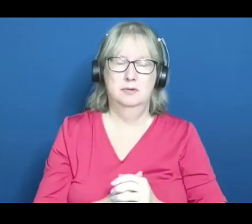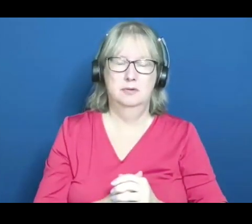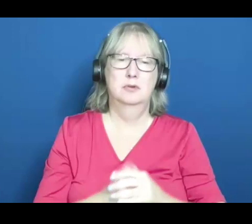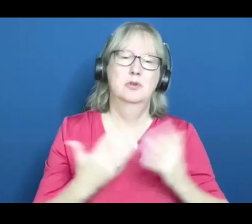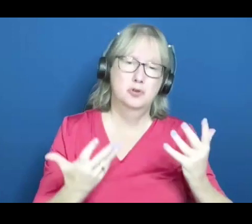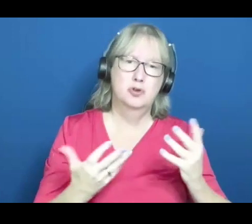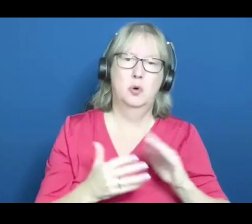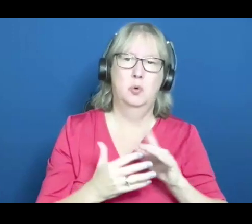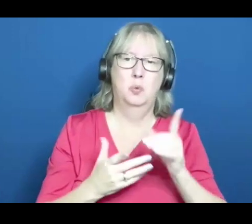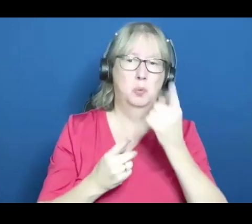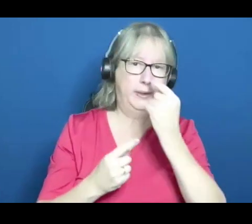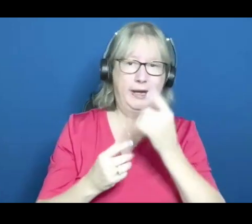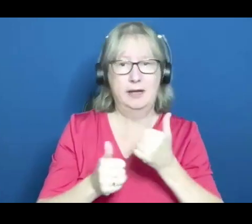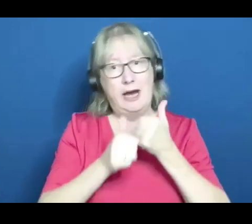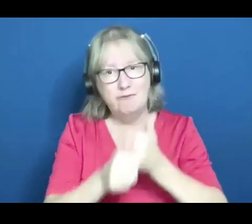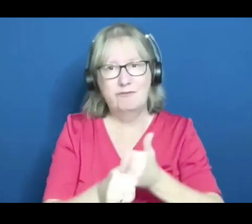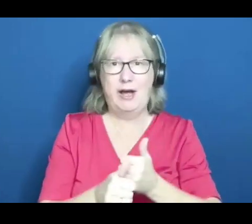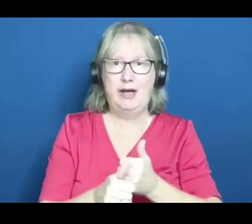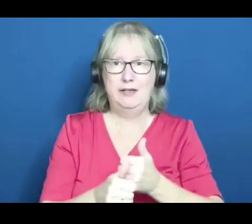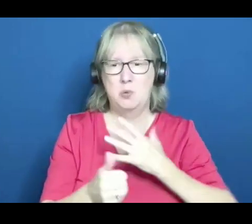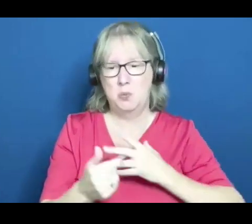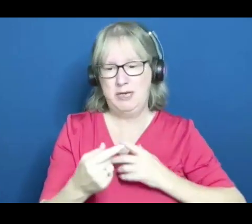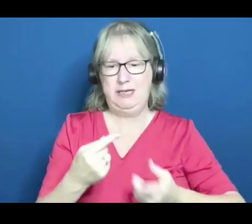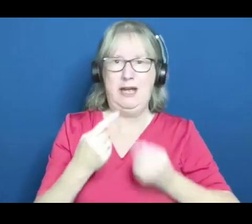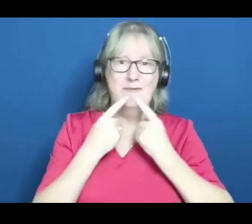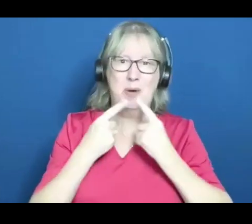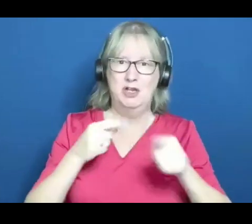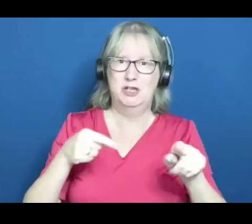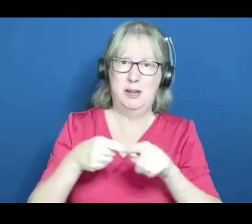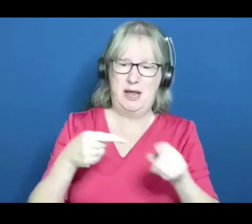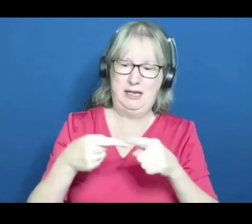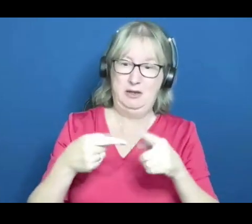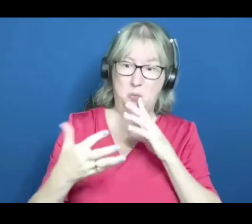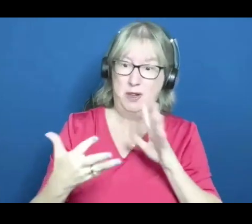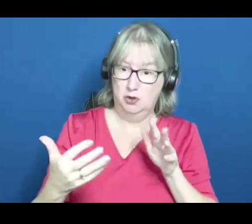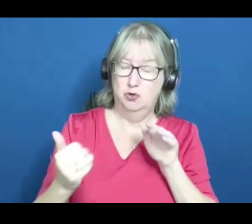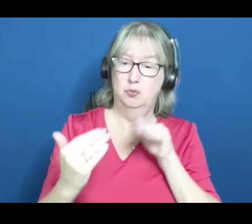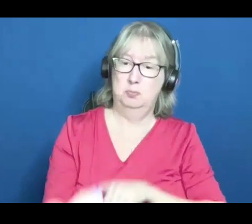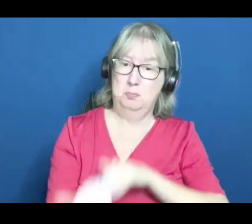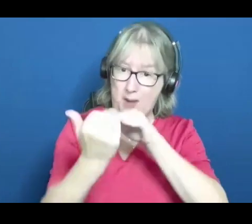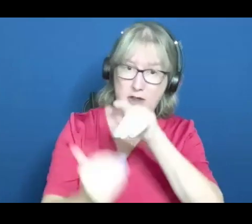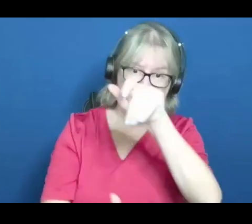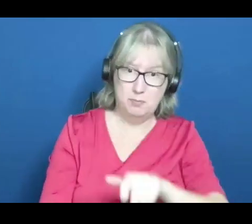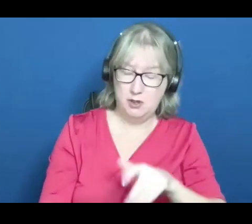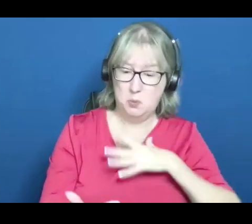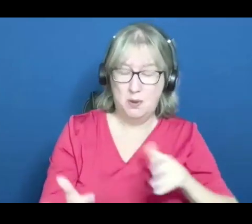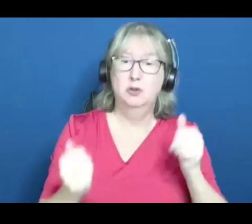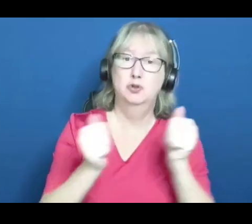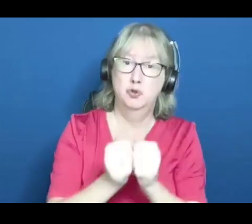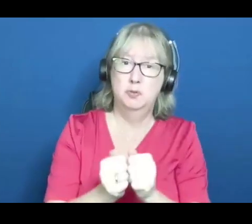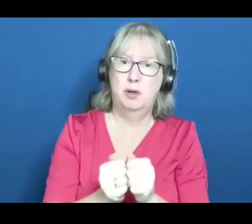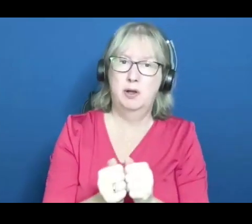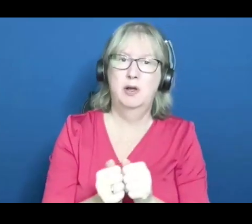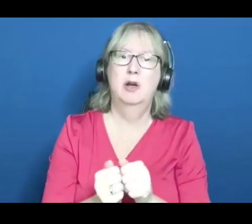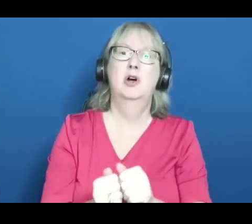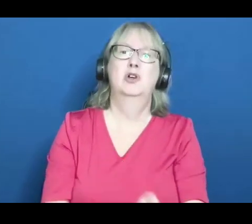basically give advice and on compatibility and whatnot, and just know that what we're shipping out the